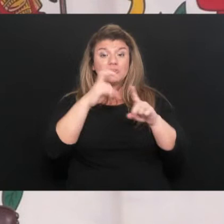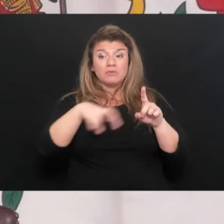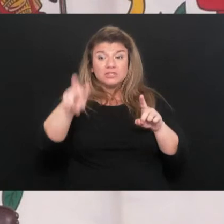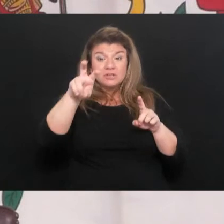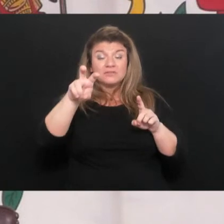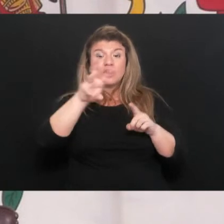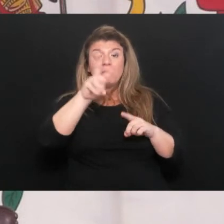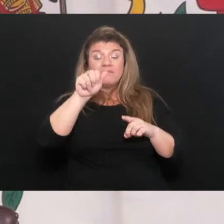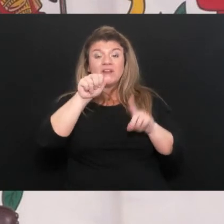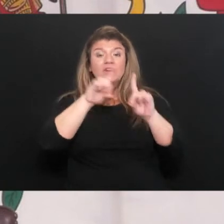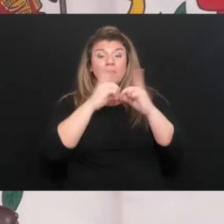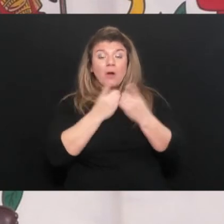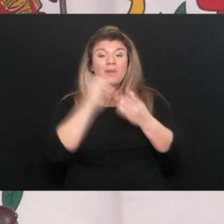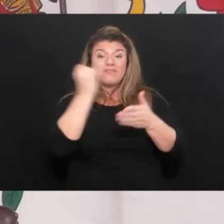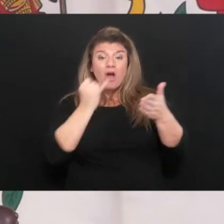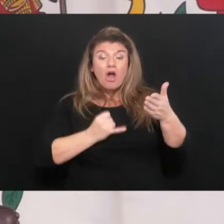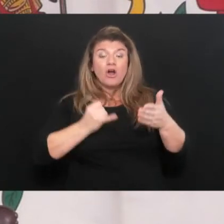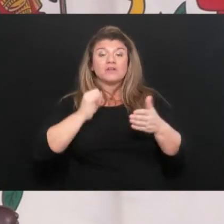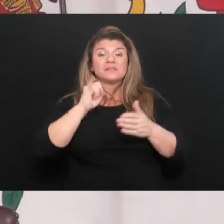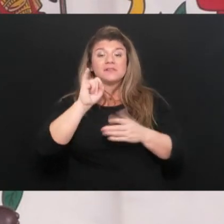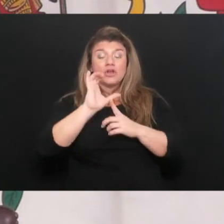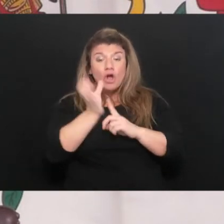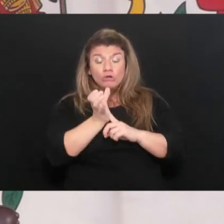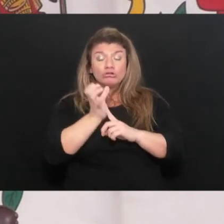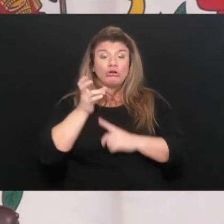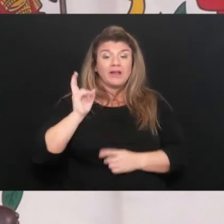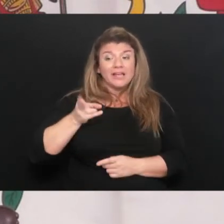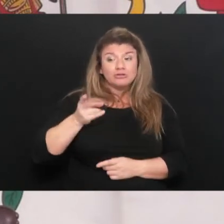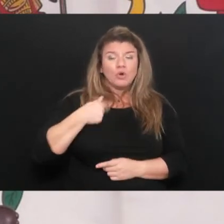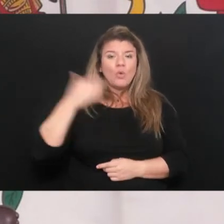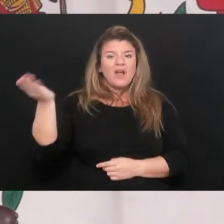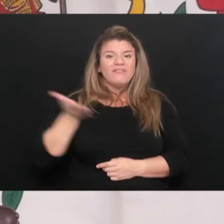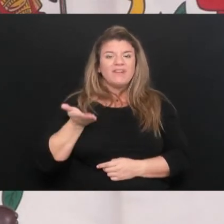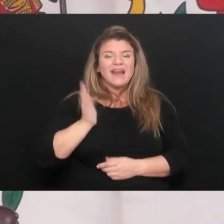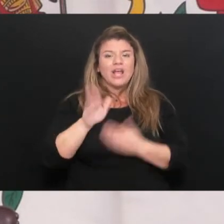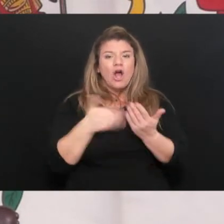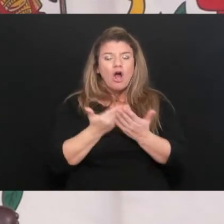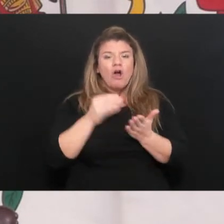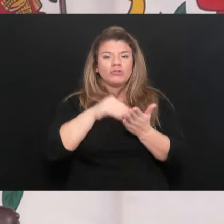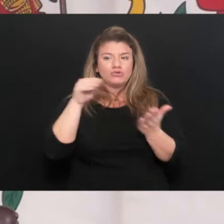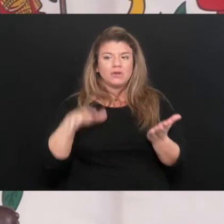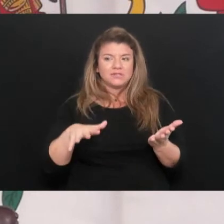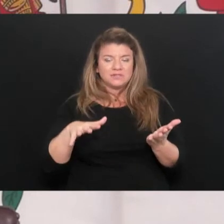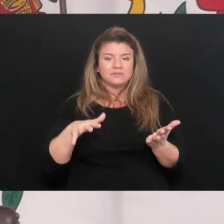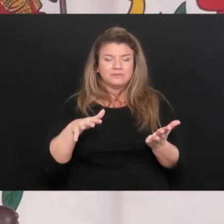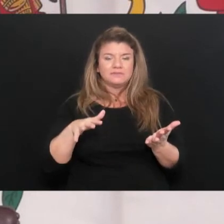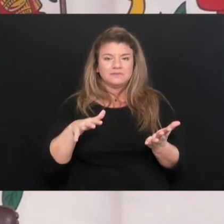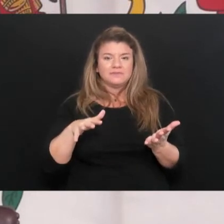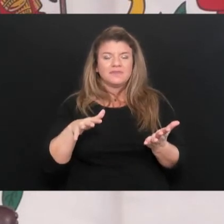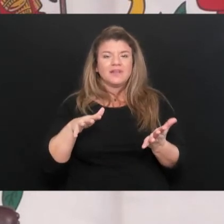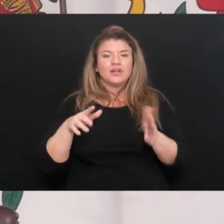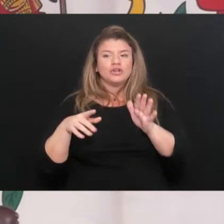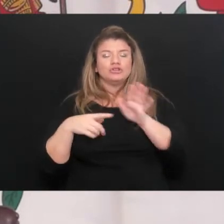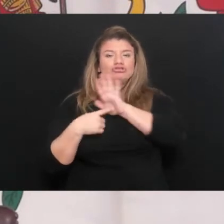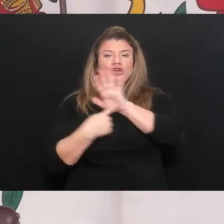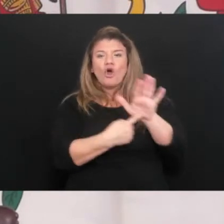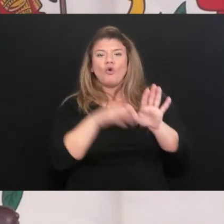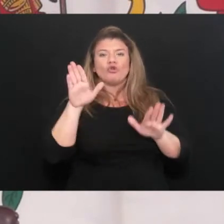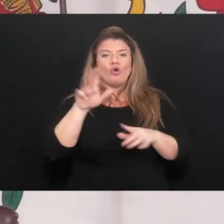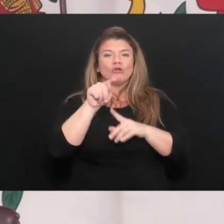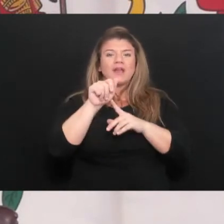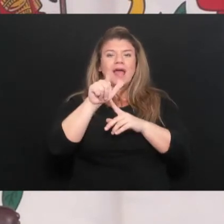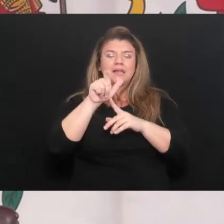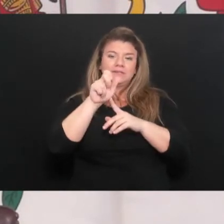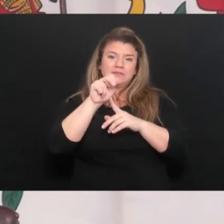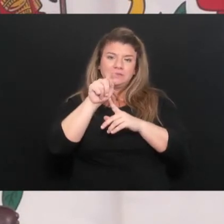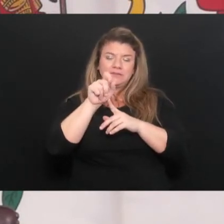Virginia Department of Arts, Culture, and History, we're inviting all those students, you know, to show off their talents,